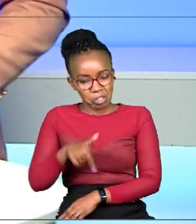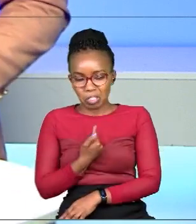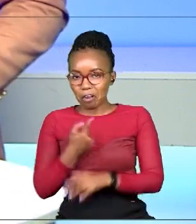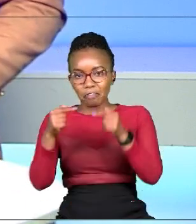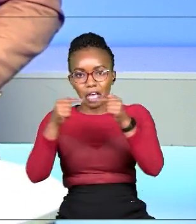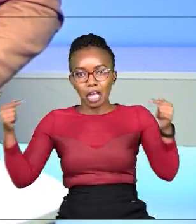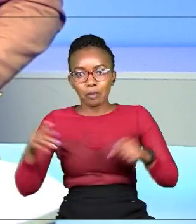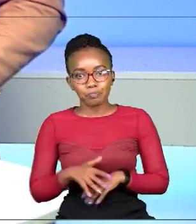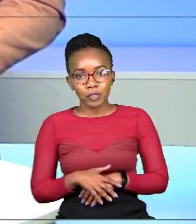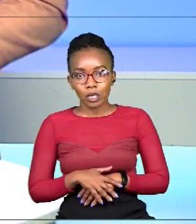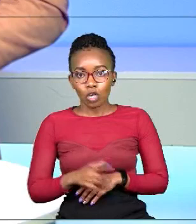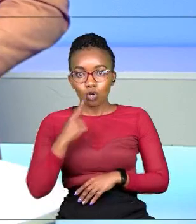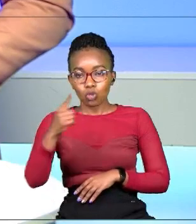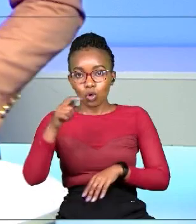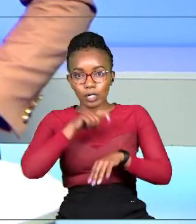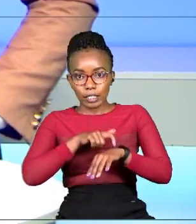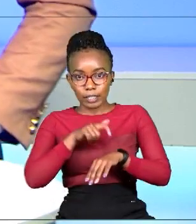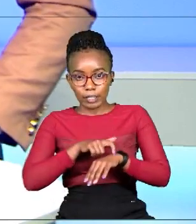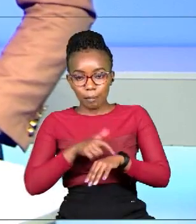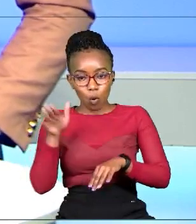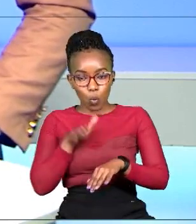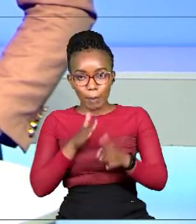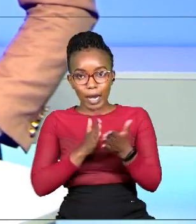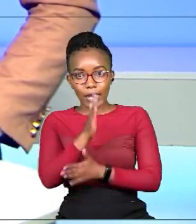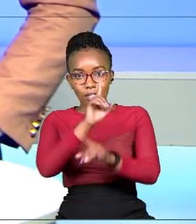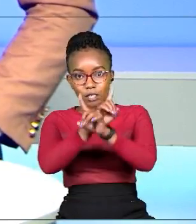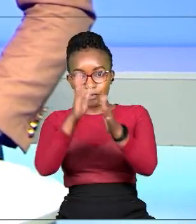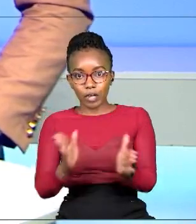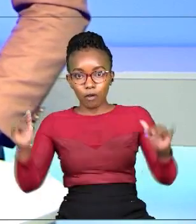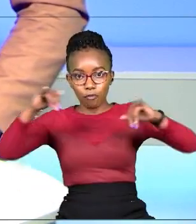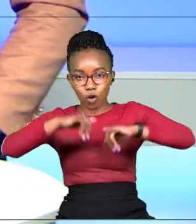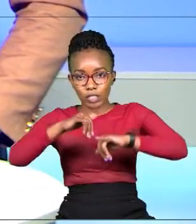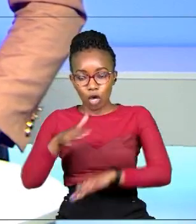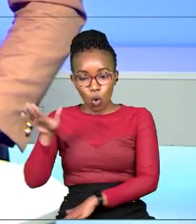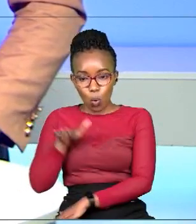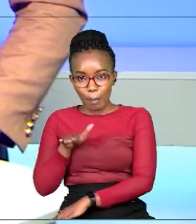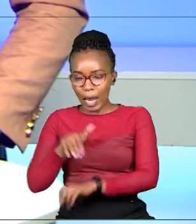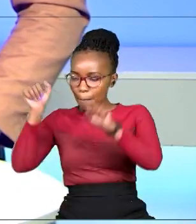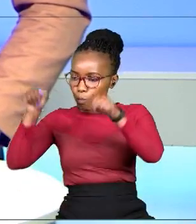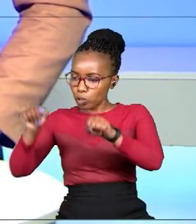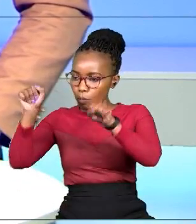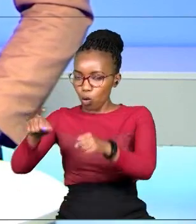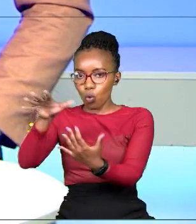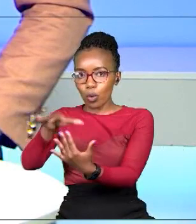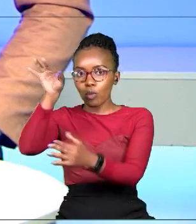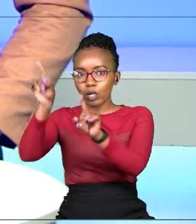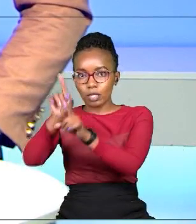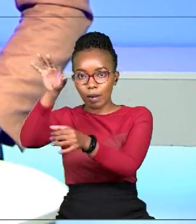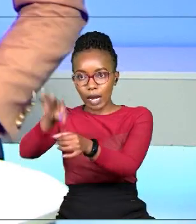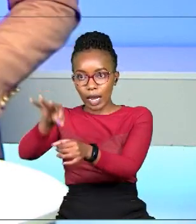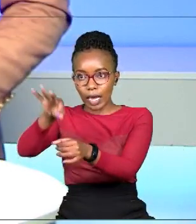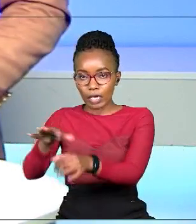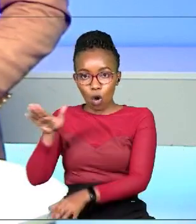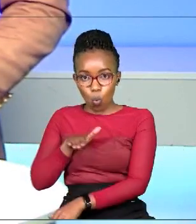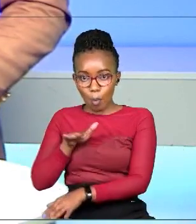Speaking during a Women's Rights Defenders Forum, Barbara has said that women have the capacity to nominate and elect a woman president,